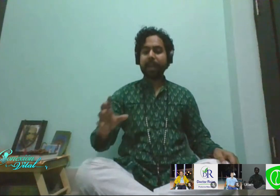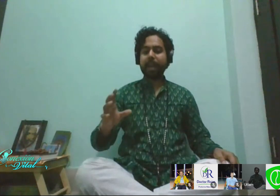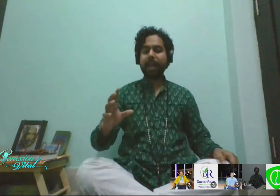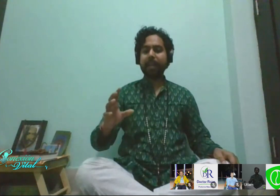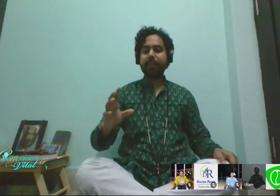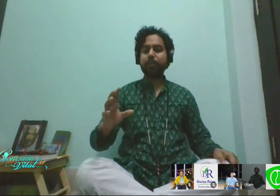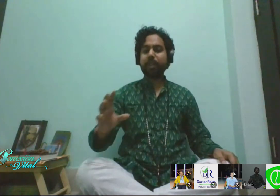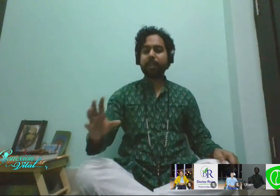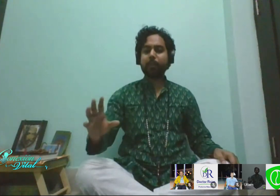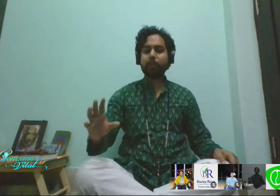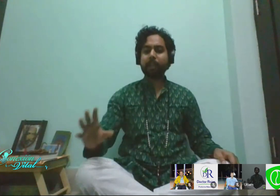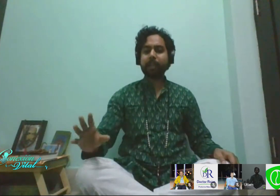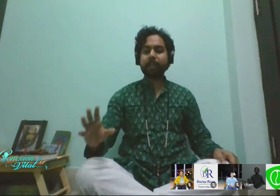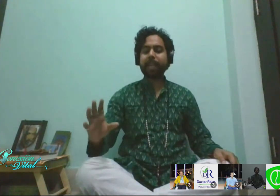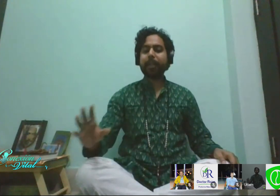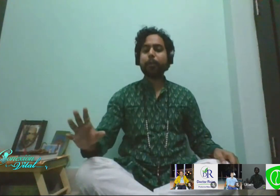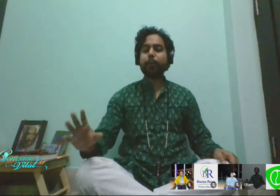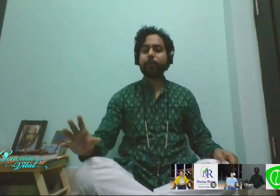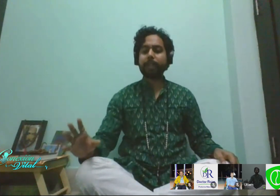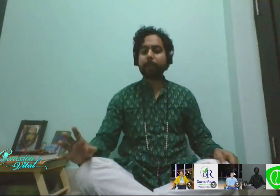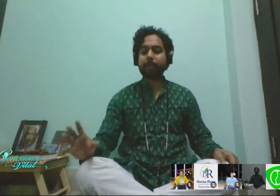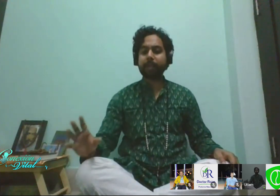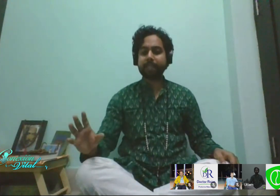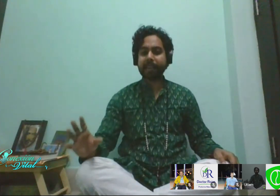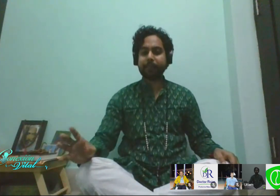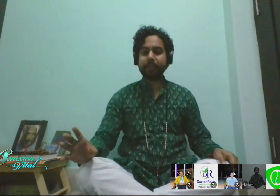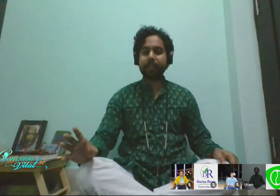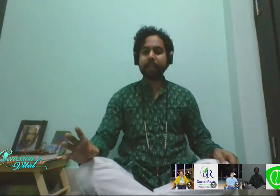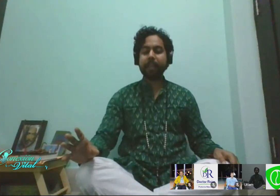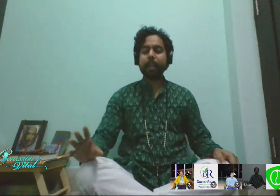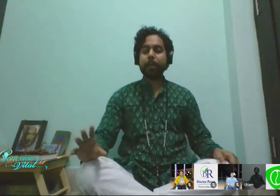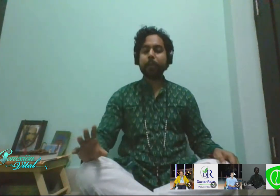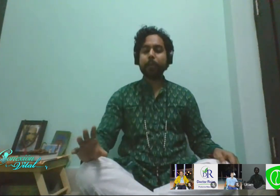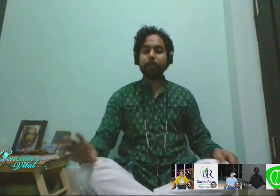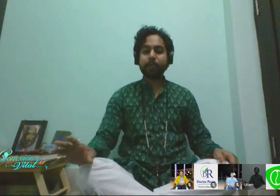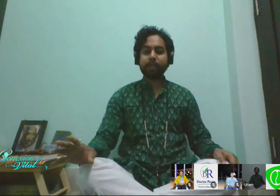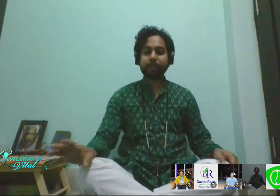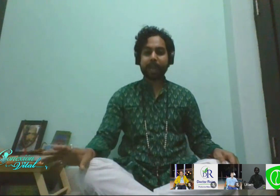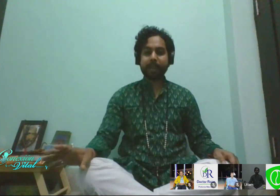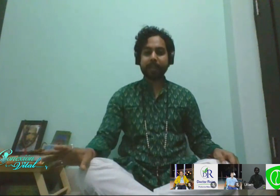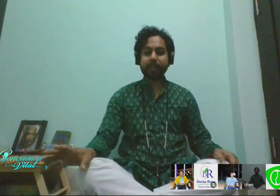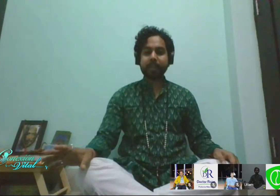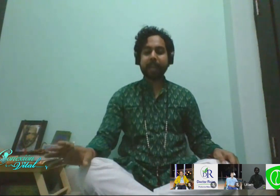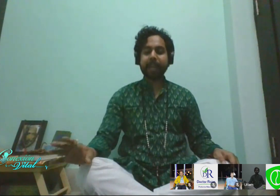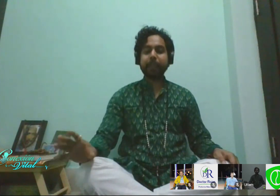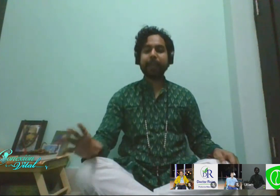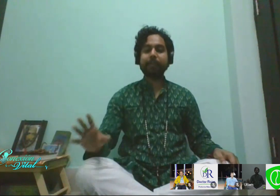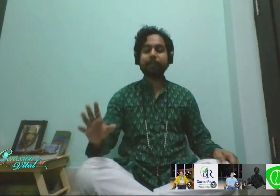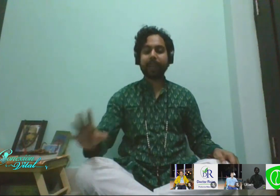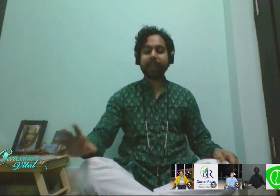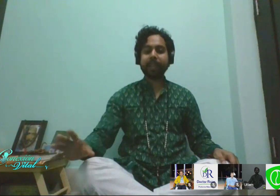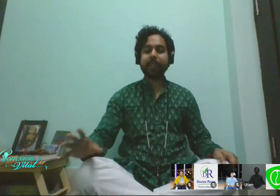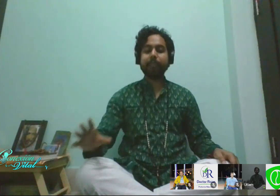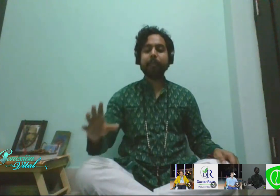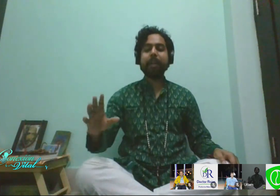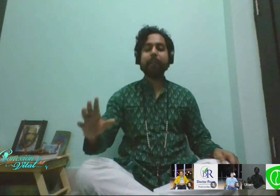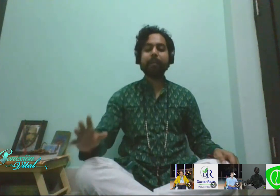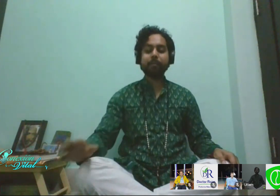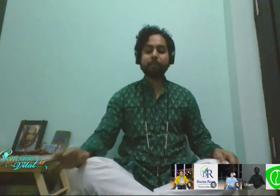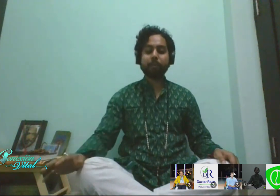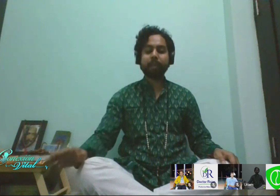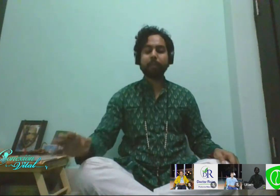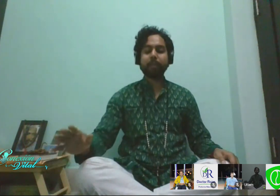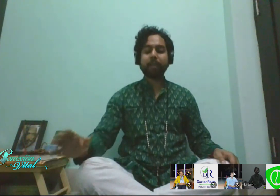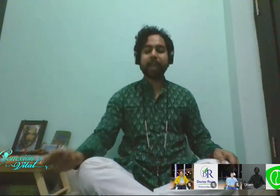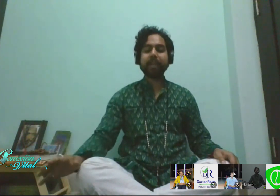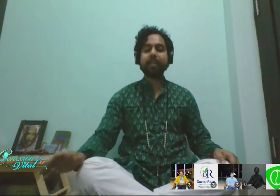day. And you need only 10 to 15 minutes every day to do these practices, and you can find that your mind